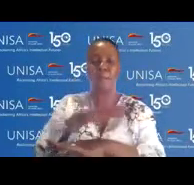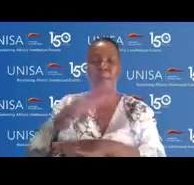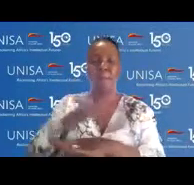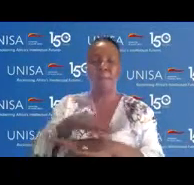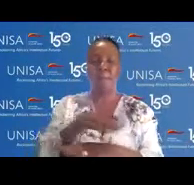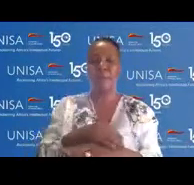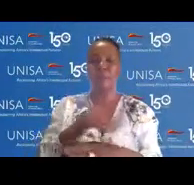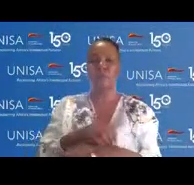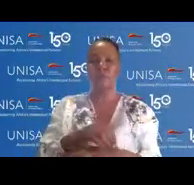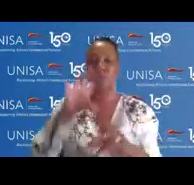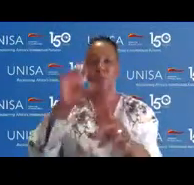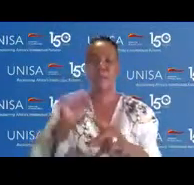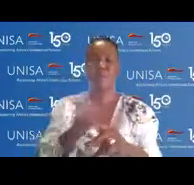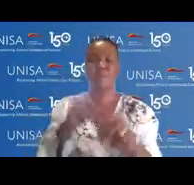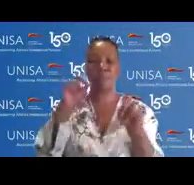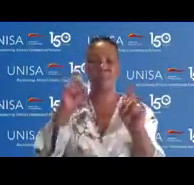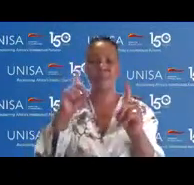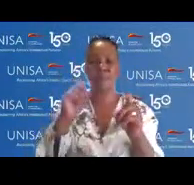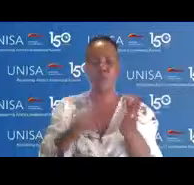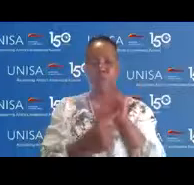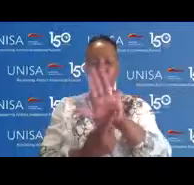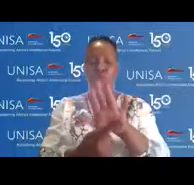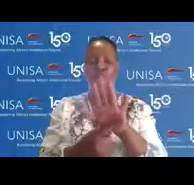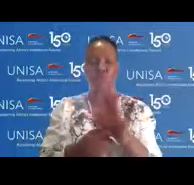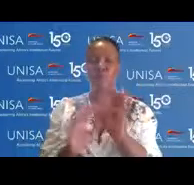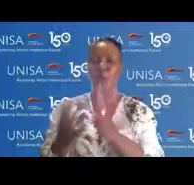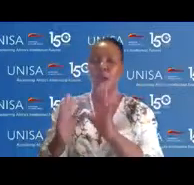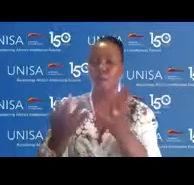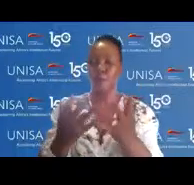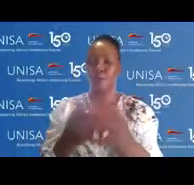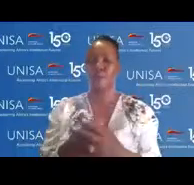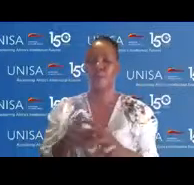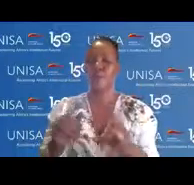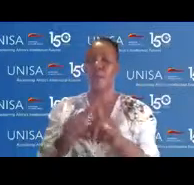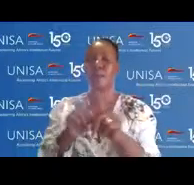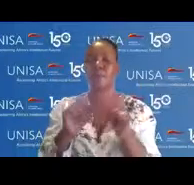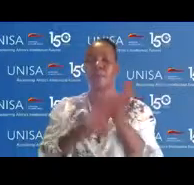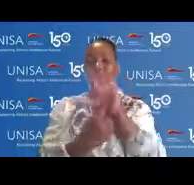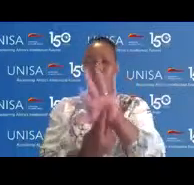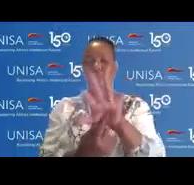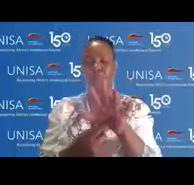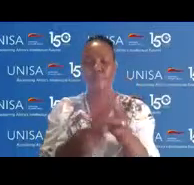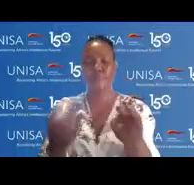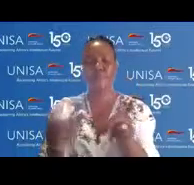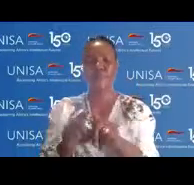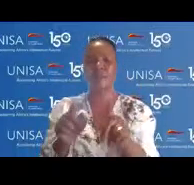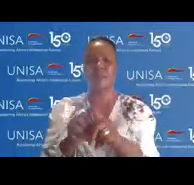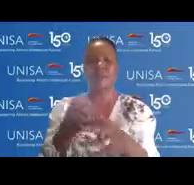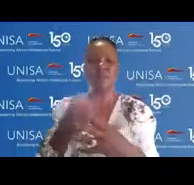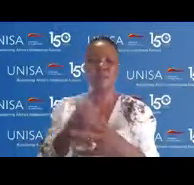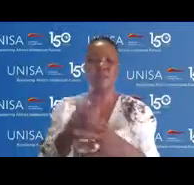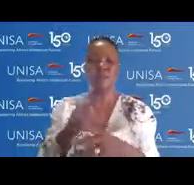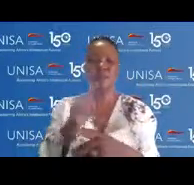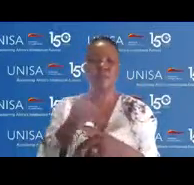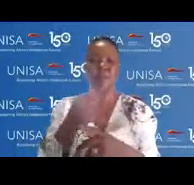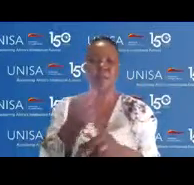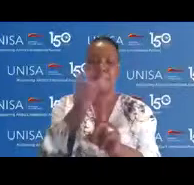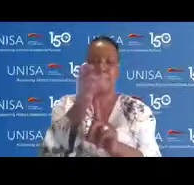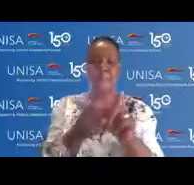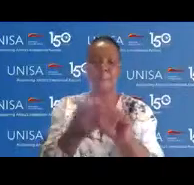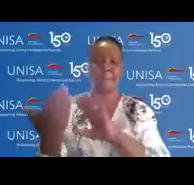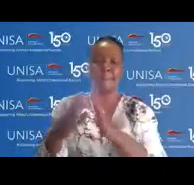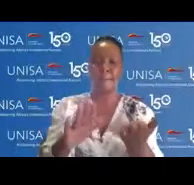that's why I'm going to demonstrate for you today. For example, yeah, we've got this poor chap that passed away very, very young. I'm very sad to hear